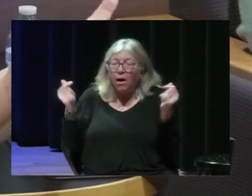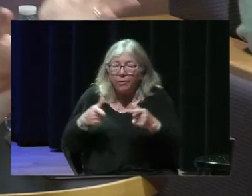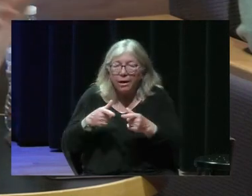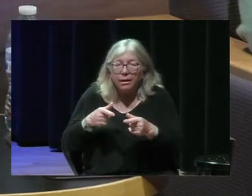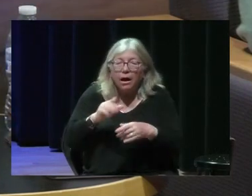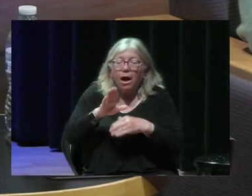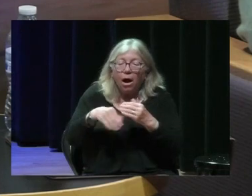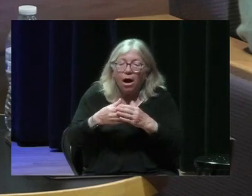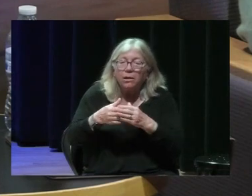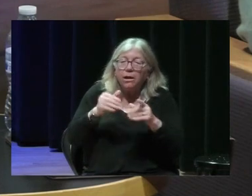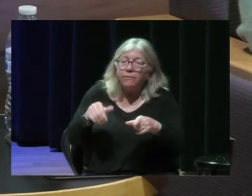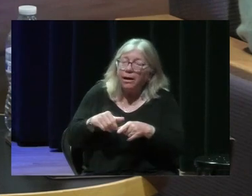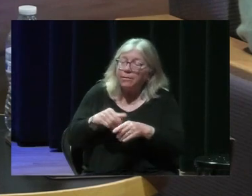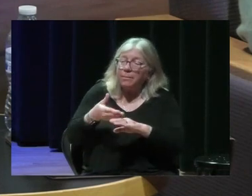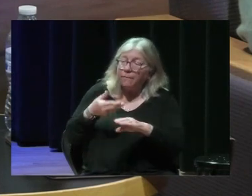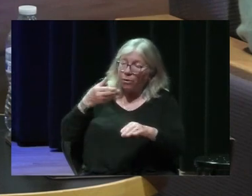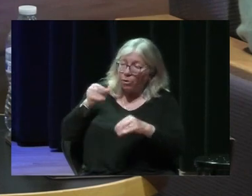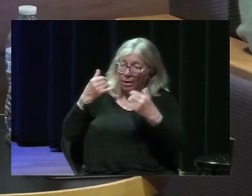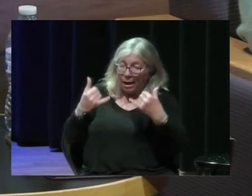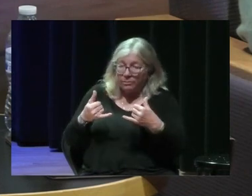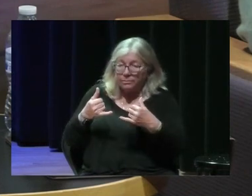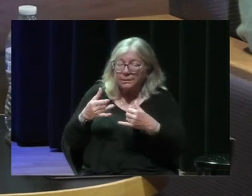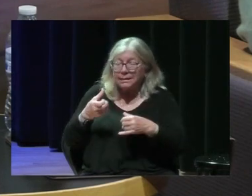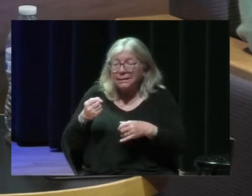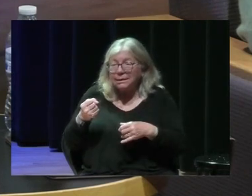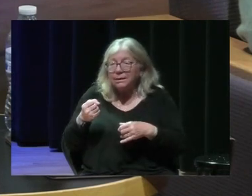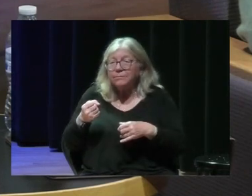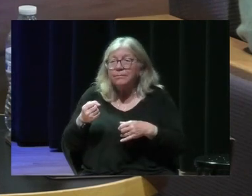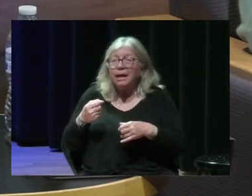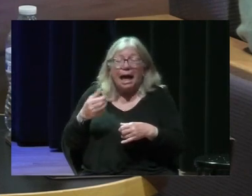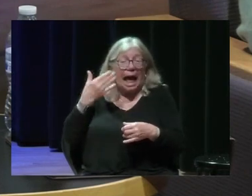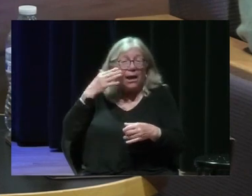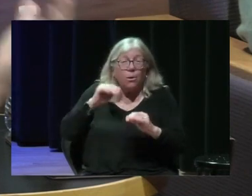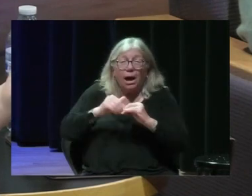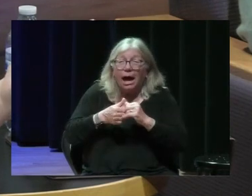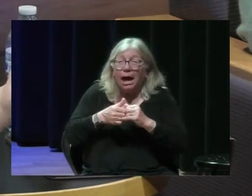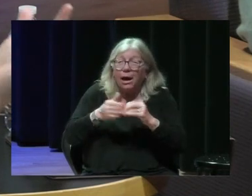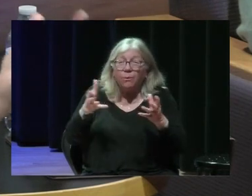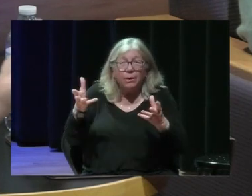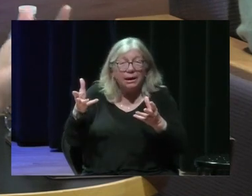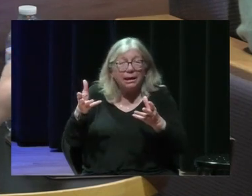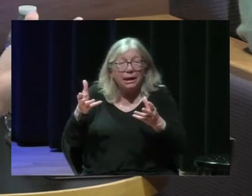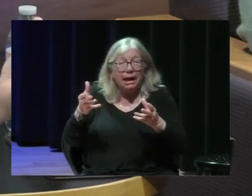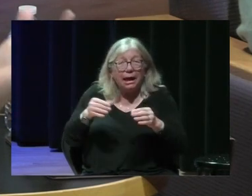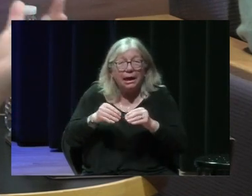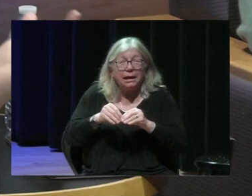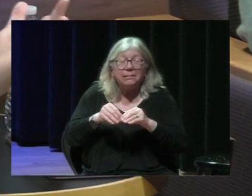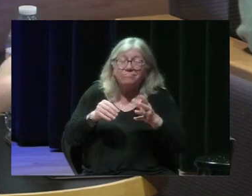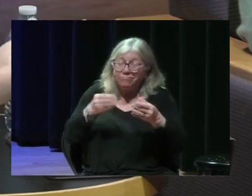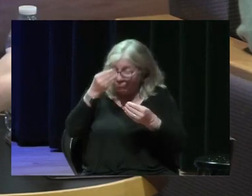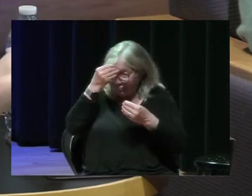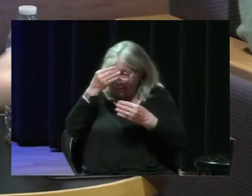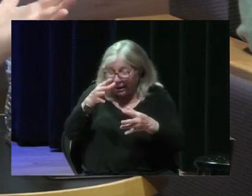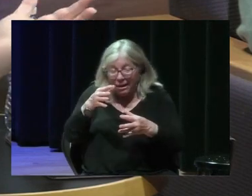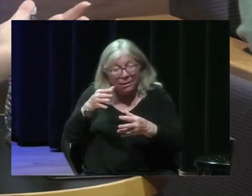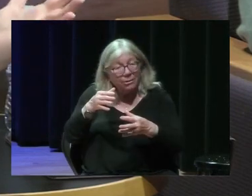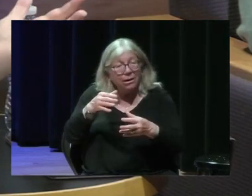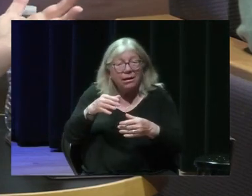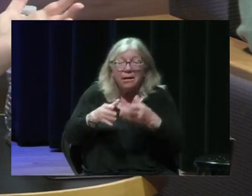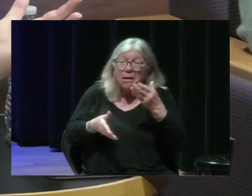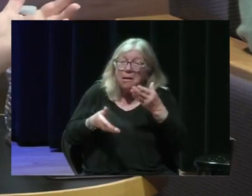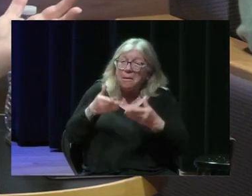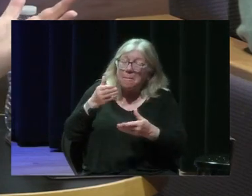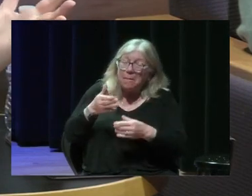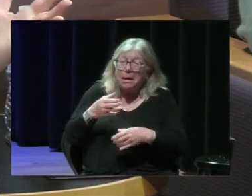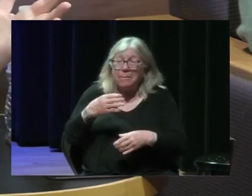than all of us who came before you had. And I don't know how we can kind of collectively deliver that message, except for maybe just whining a little